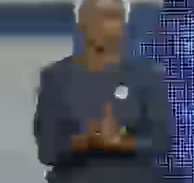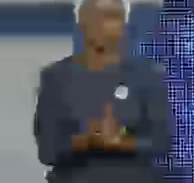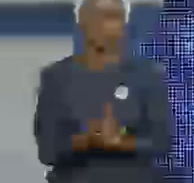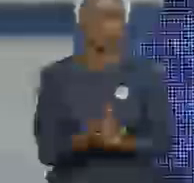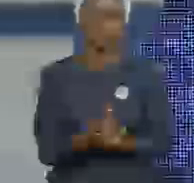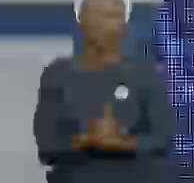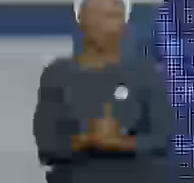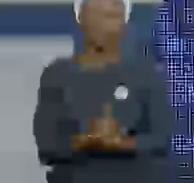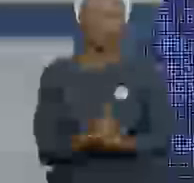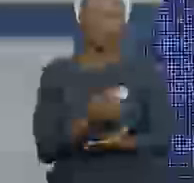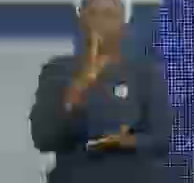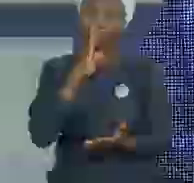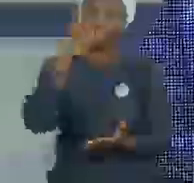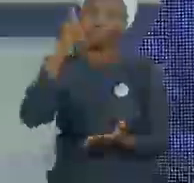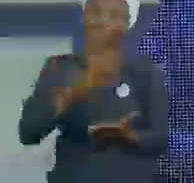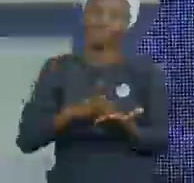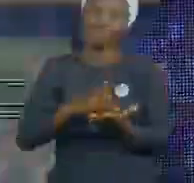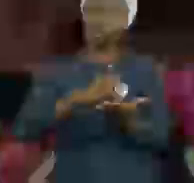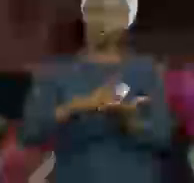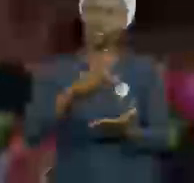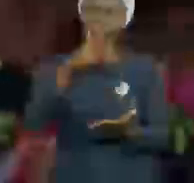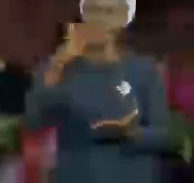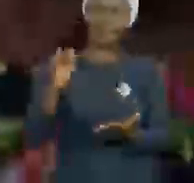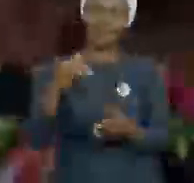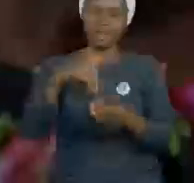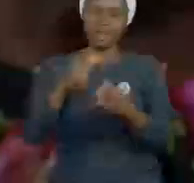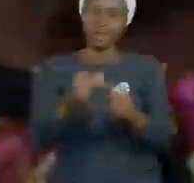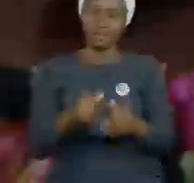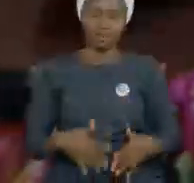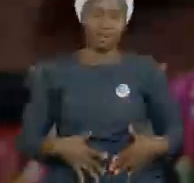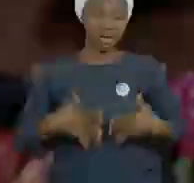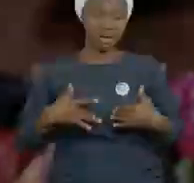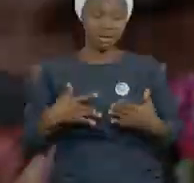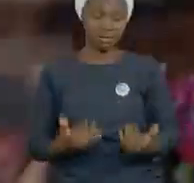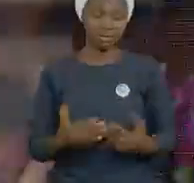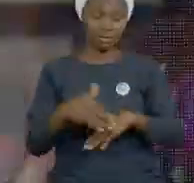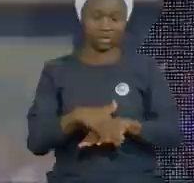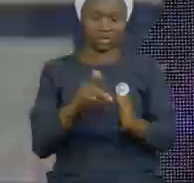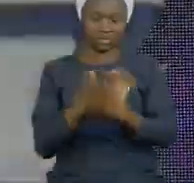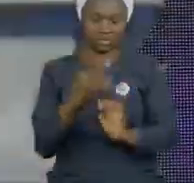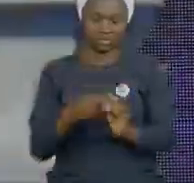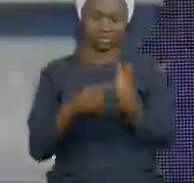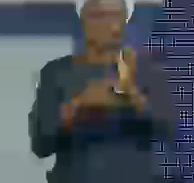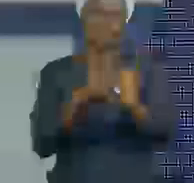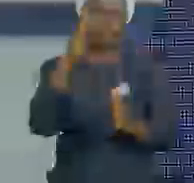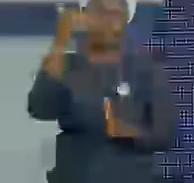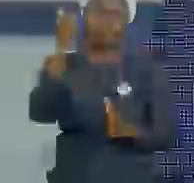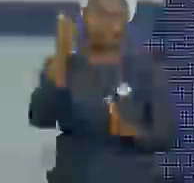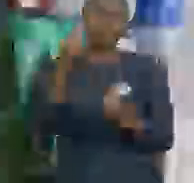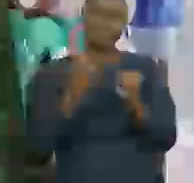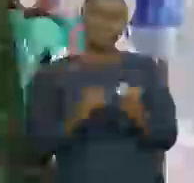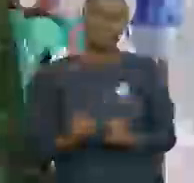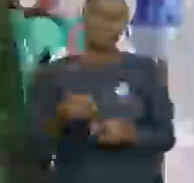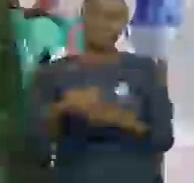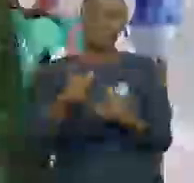Be glorified in every life tonight. Show yourself strong in every life